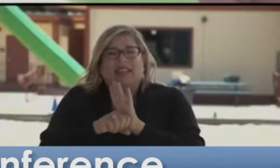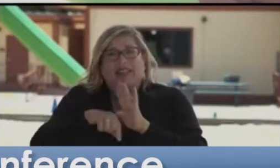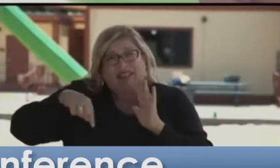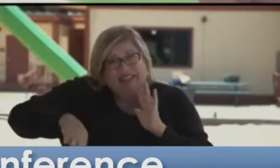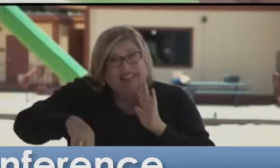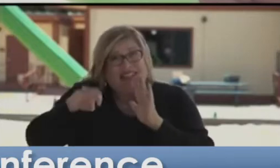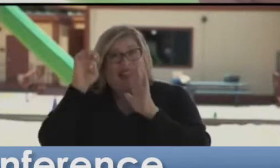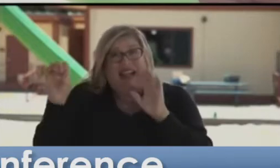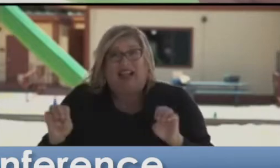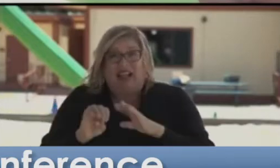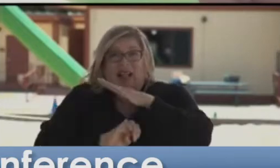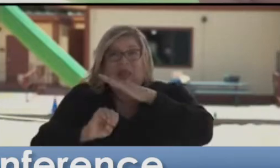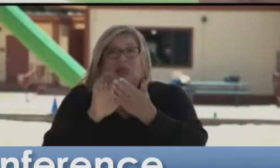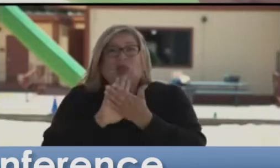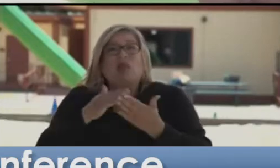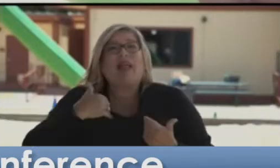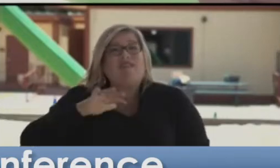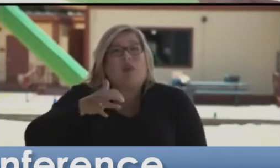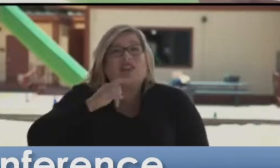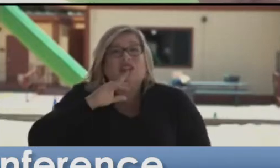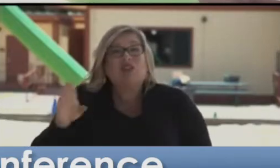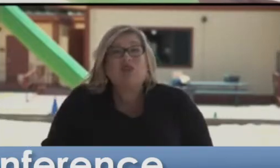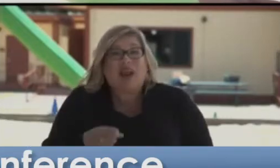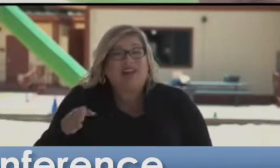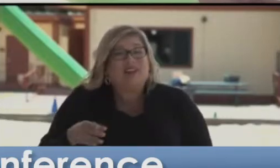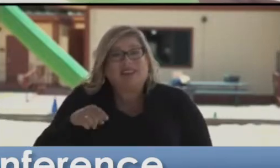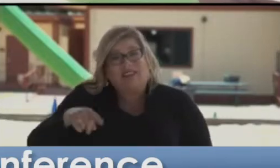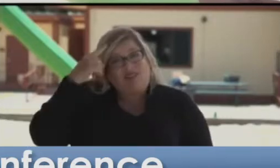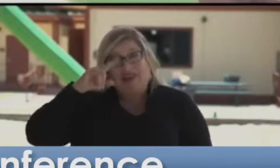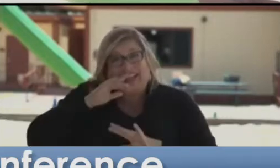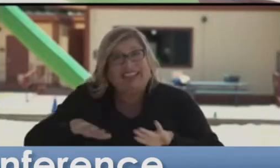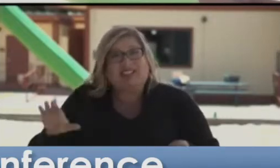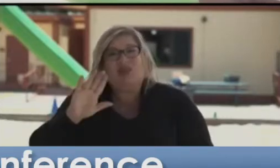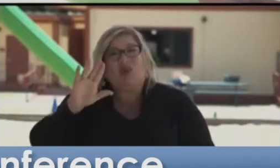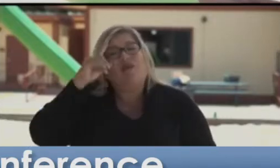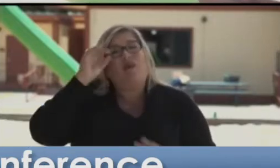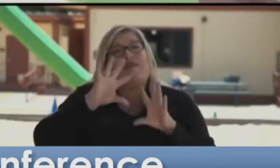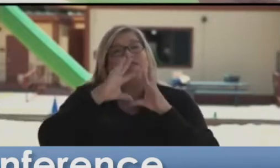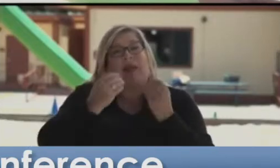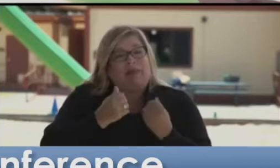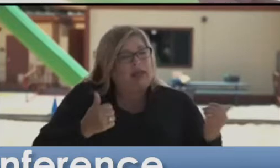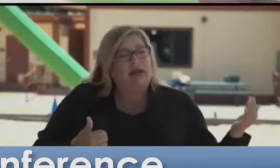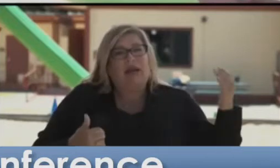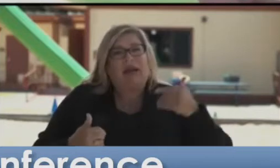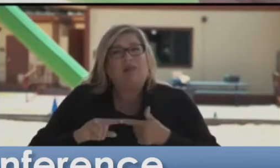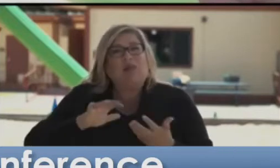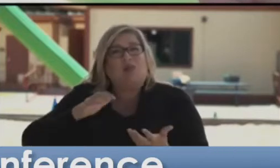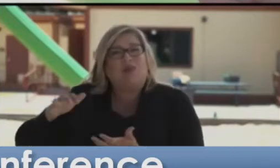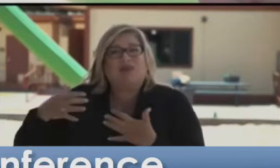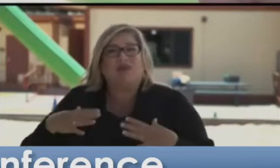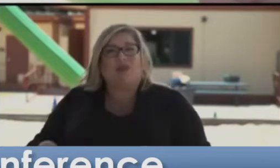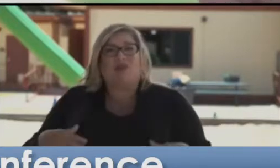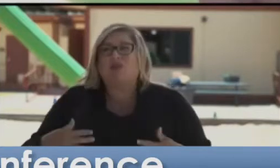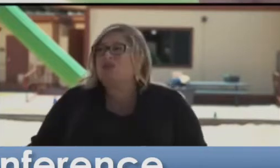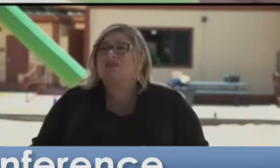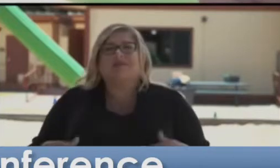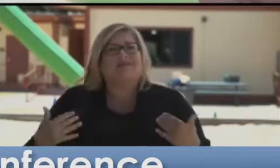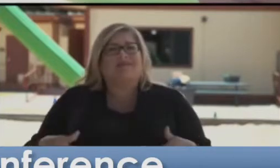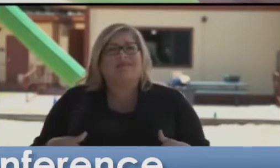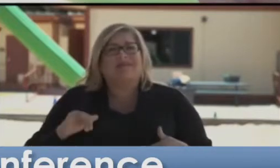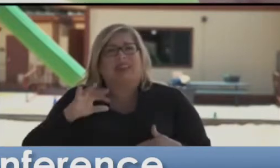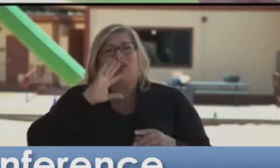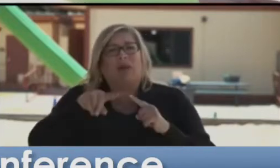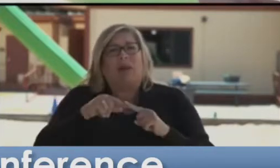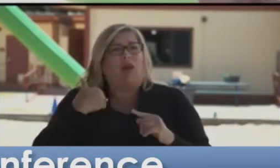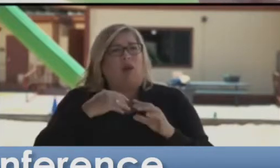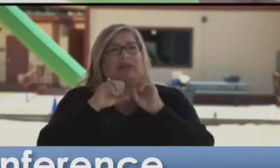elementary school, has washers and dryers, not for the kids, but for families, says a lot about the society and the world we're living in, but